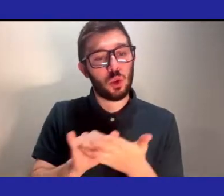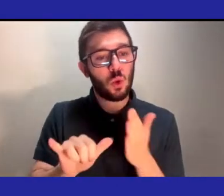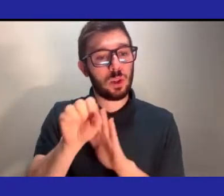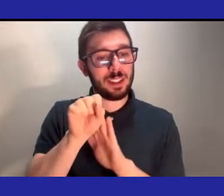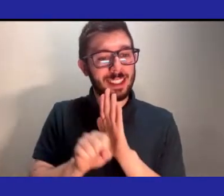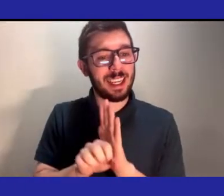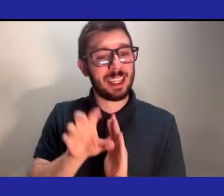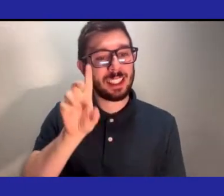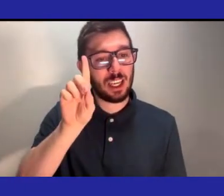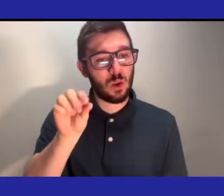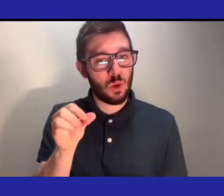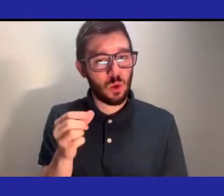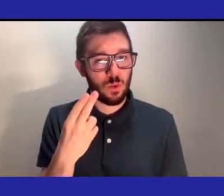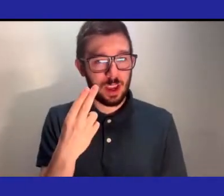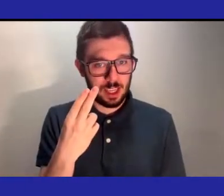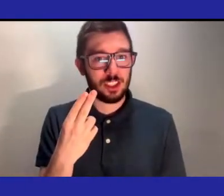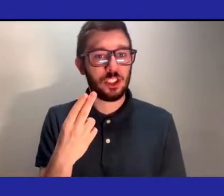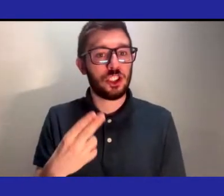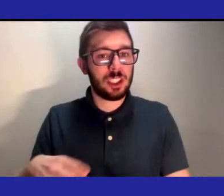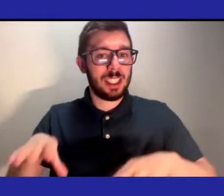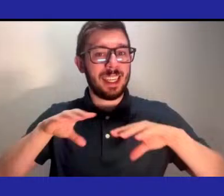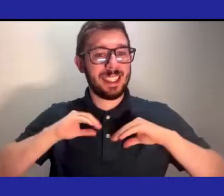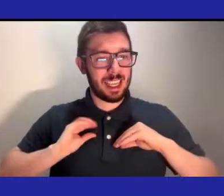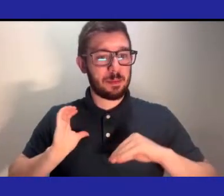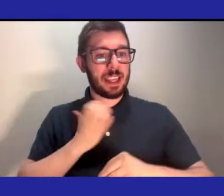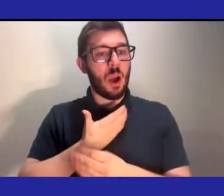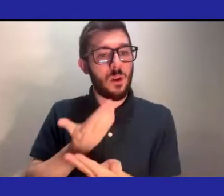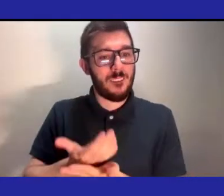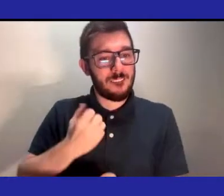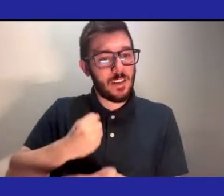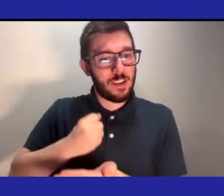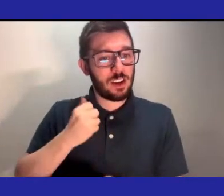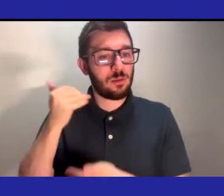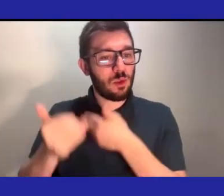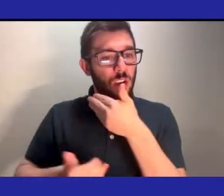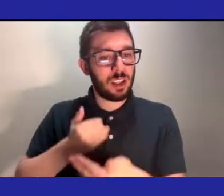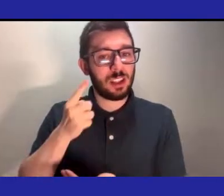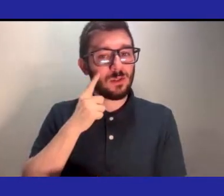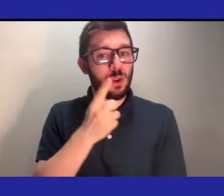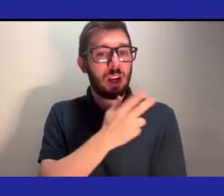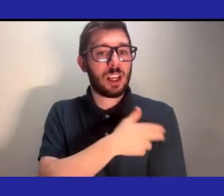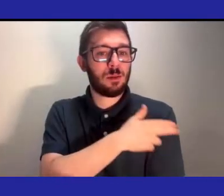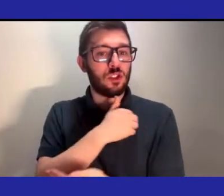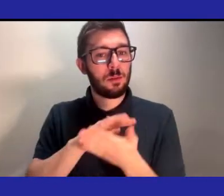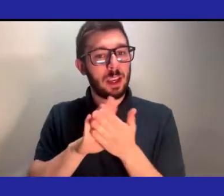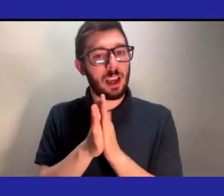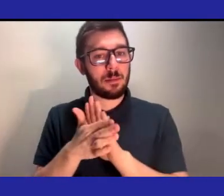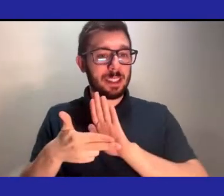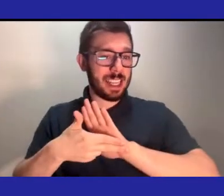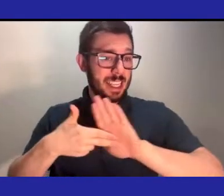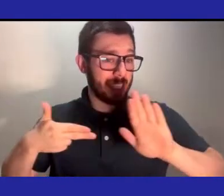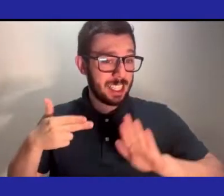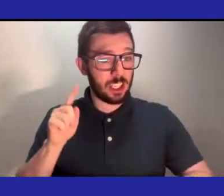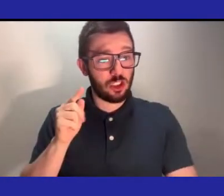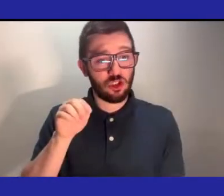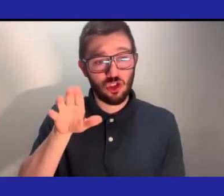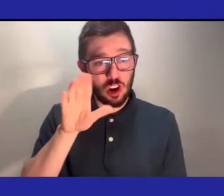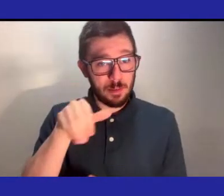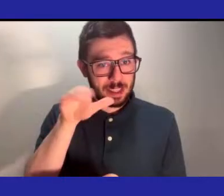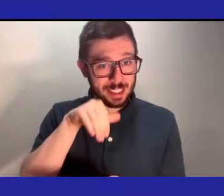Surgeons verification process for a hospital to become designated as a trauma center. It's sort of a deemed status similar to Joint